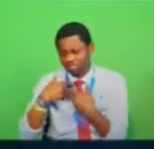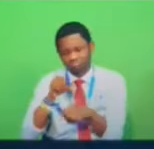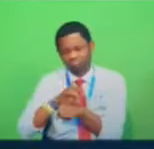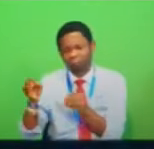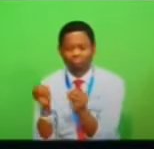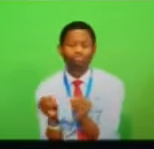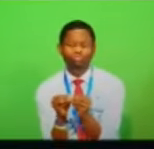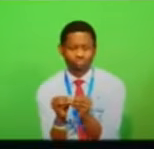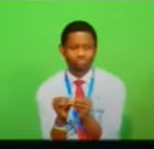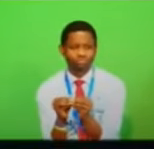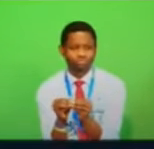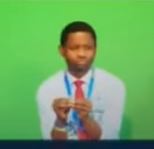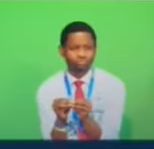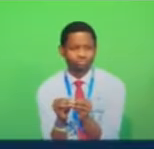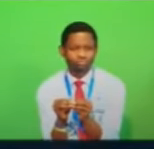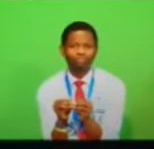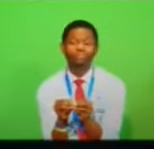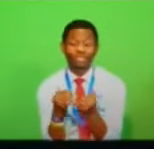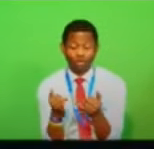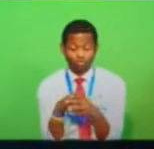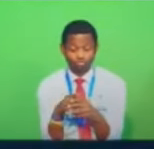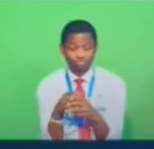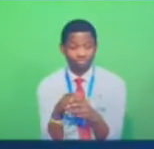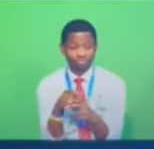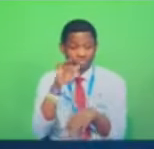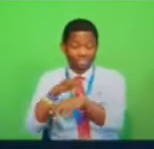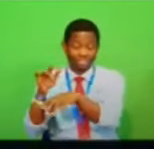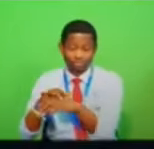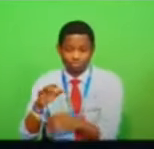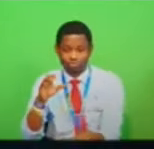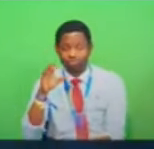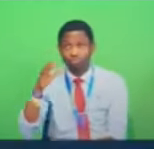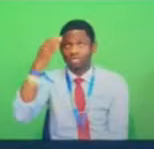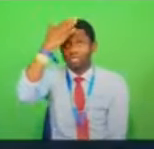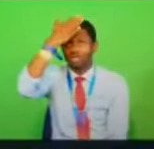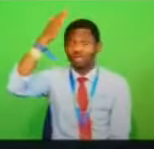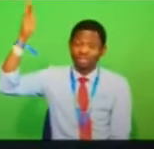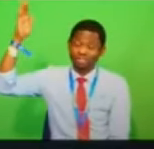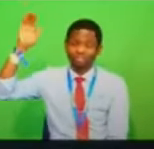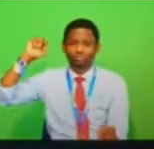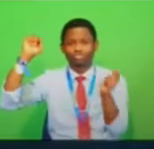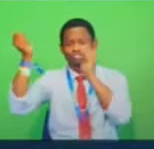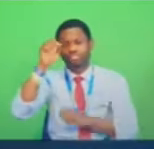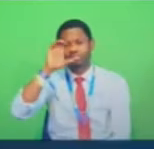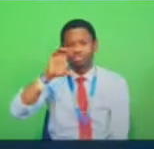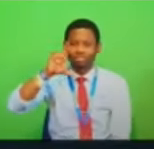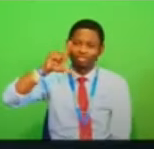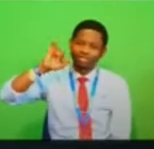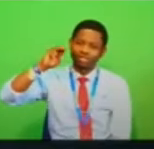greatly. I want to quickly touch on climate change and then bring some three interventions and then wrap up.